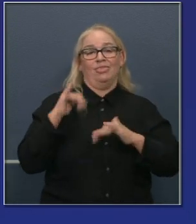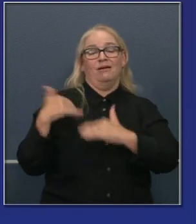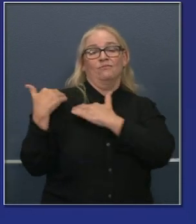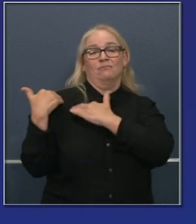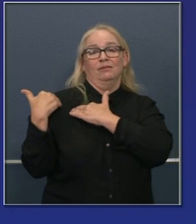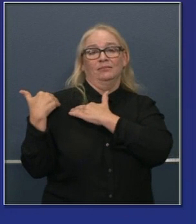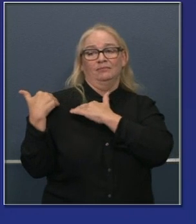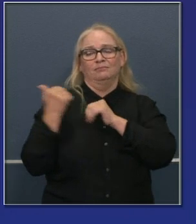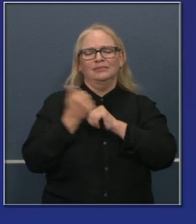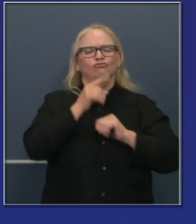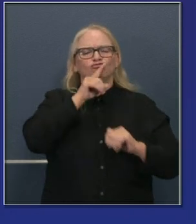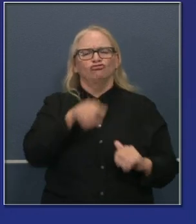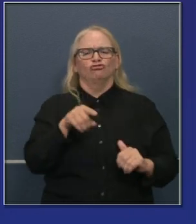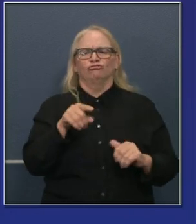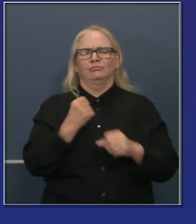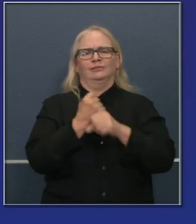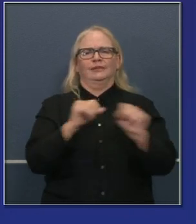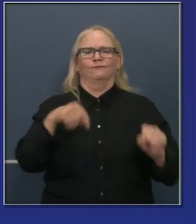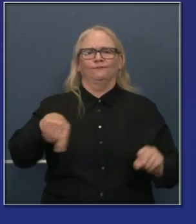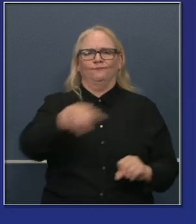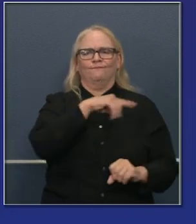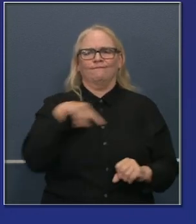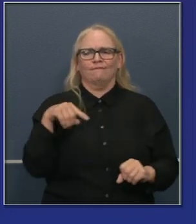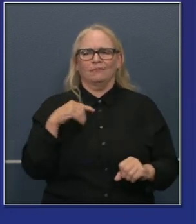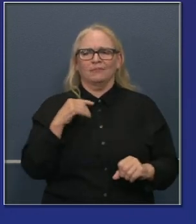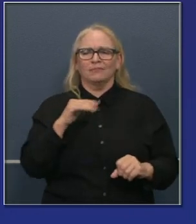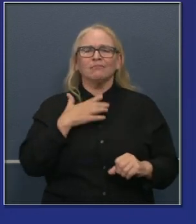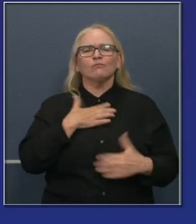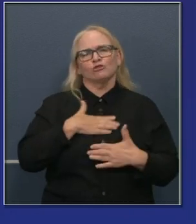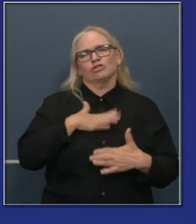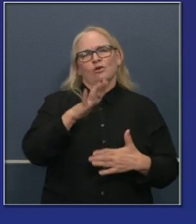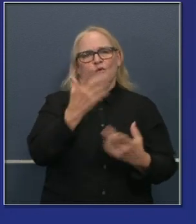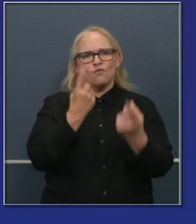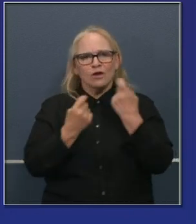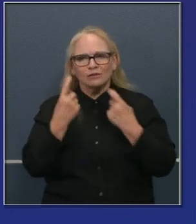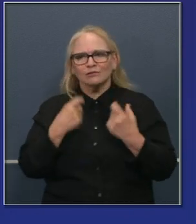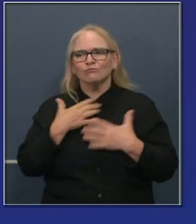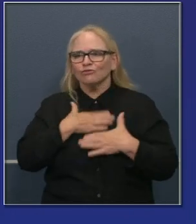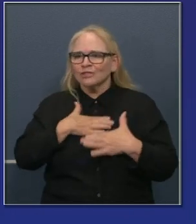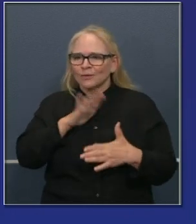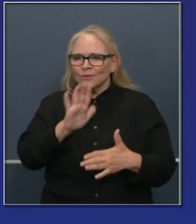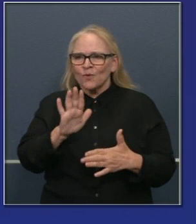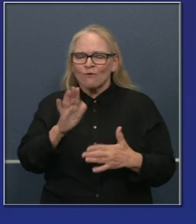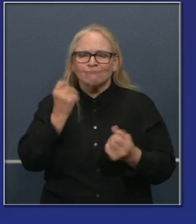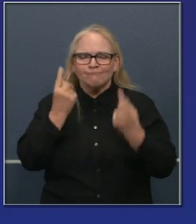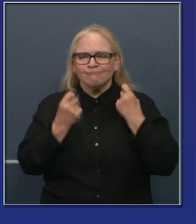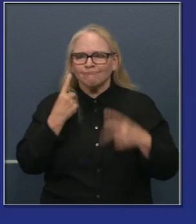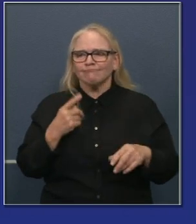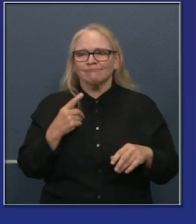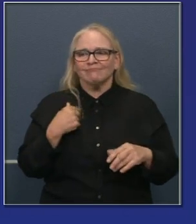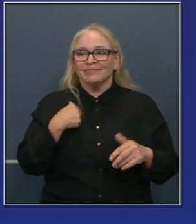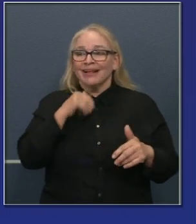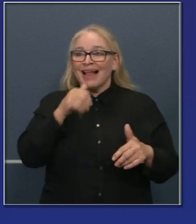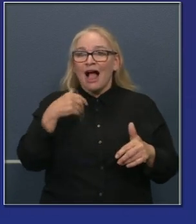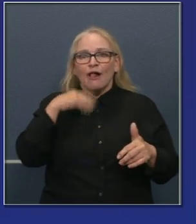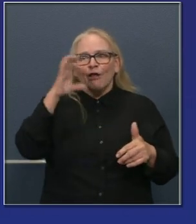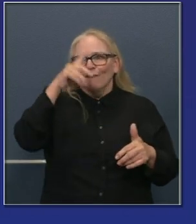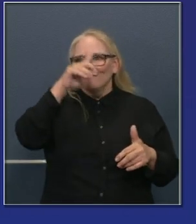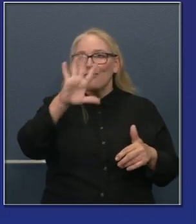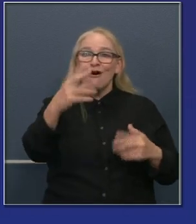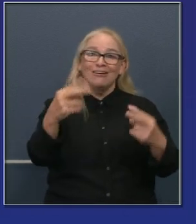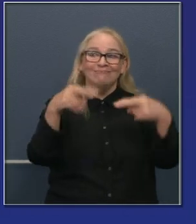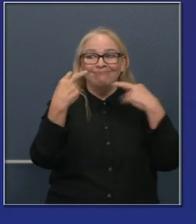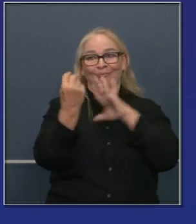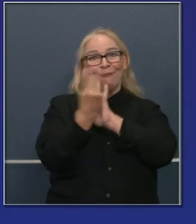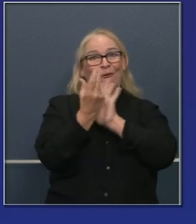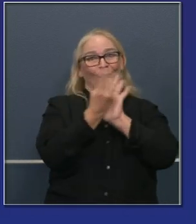so I appreciate this dialectic. I guess it's a way of saying this. I'm not looking to score cheap political points with people that have different